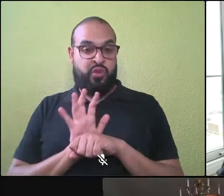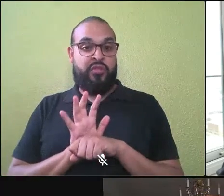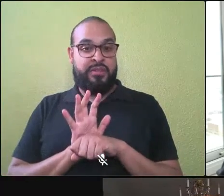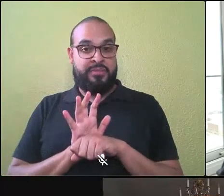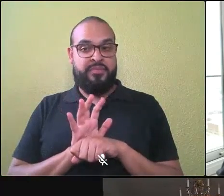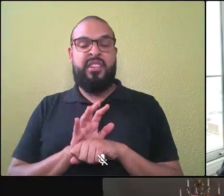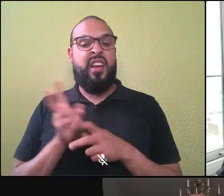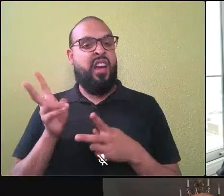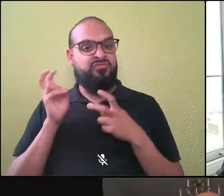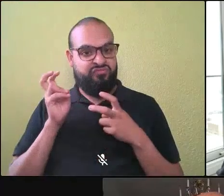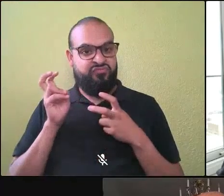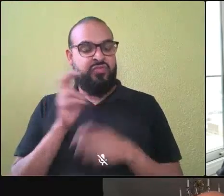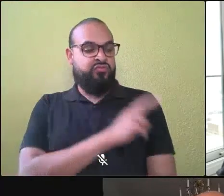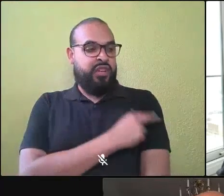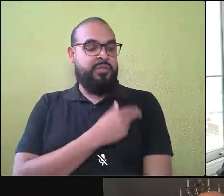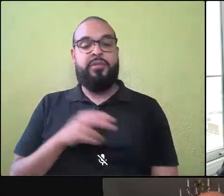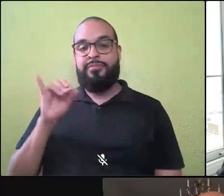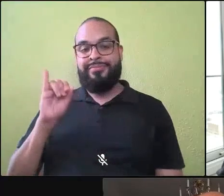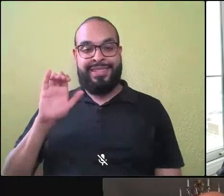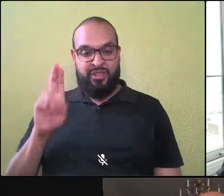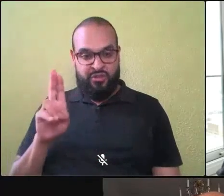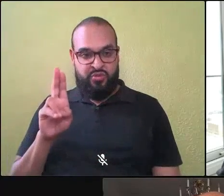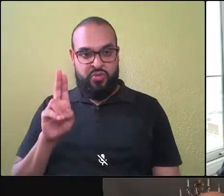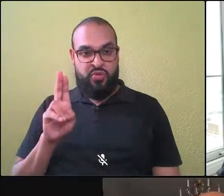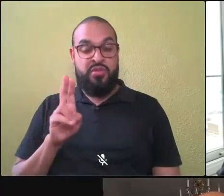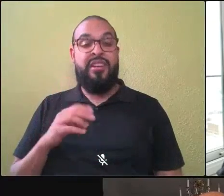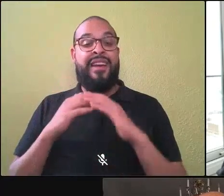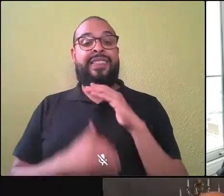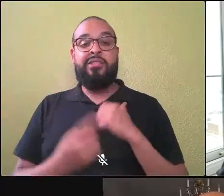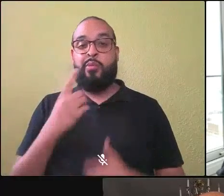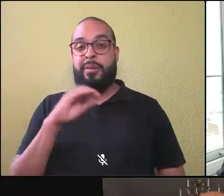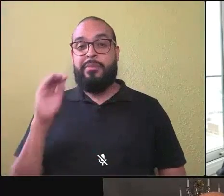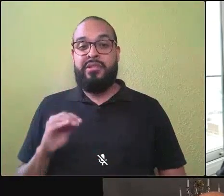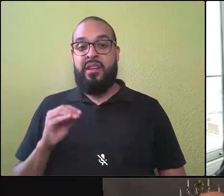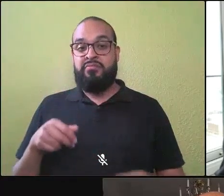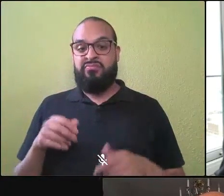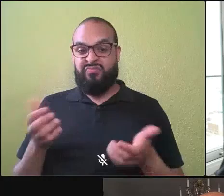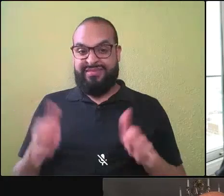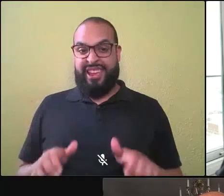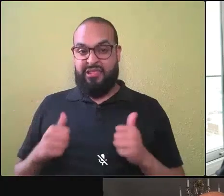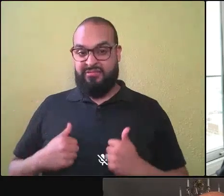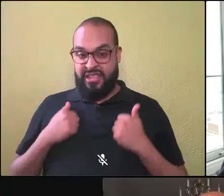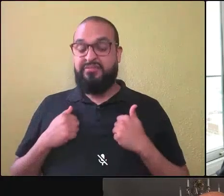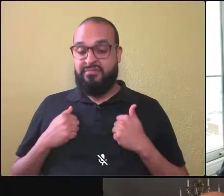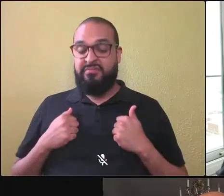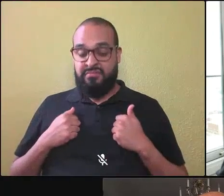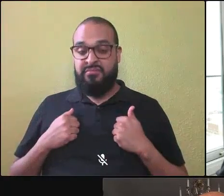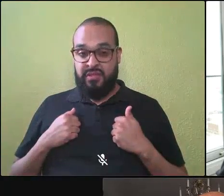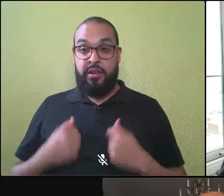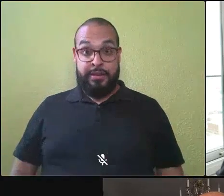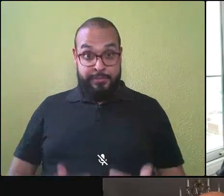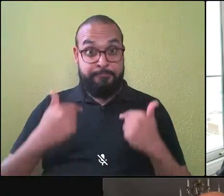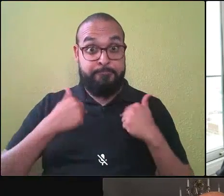ICU. And so the issue that I was struggling with as a leader of the company is, and again,